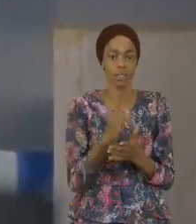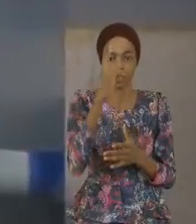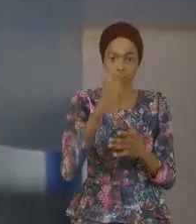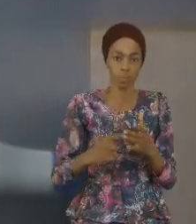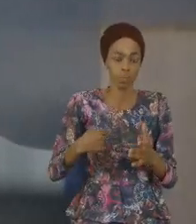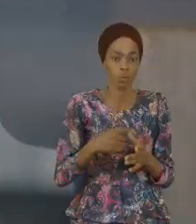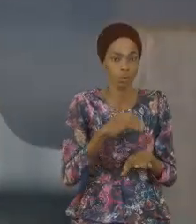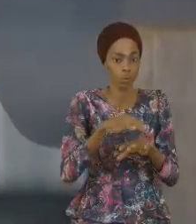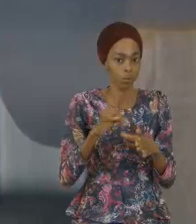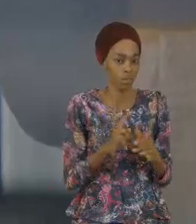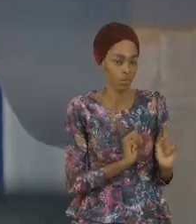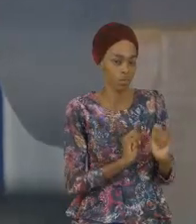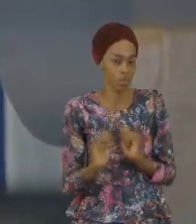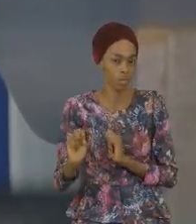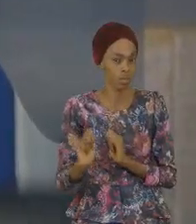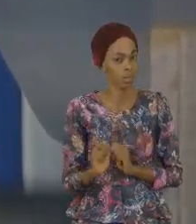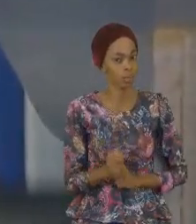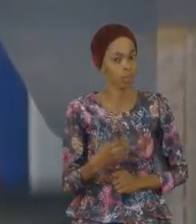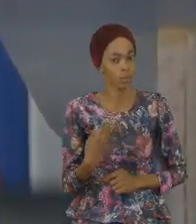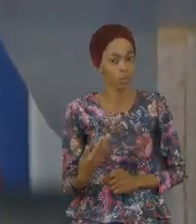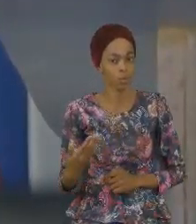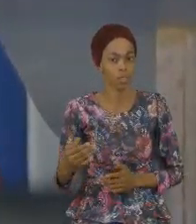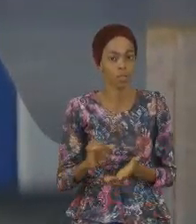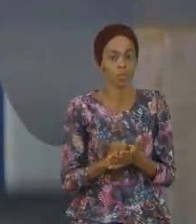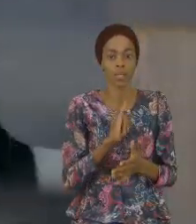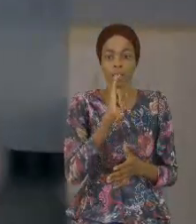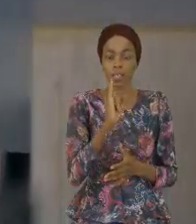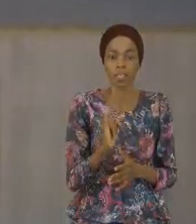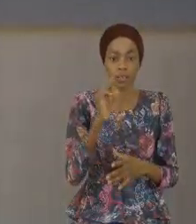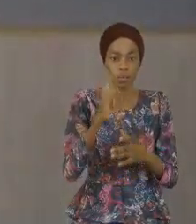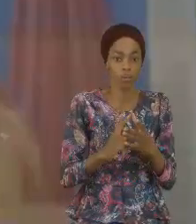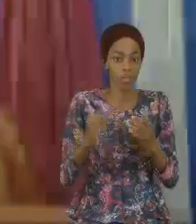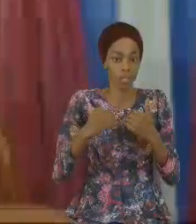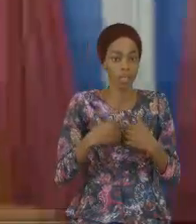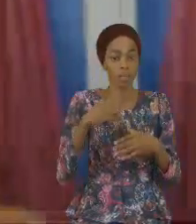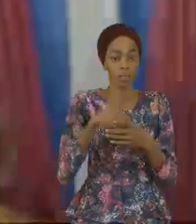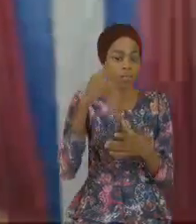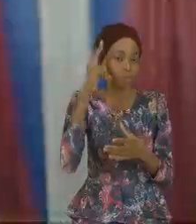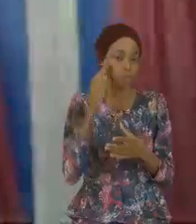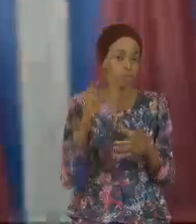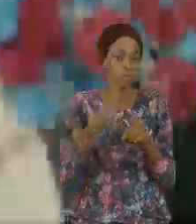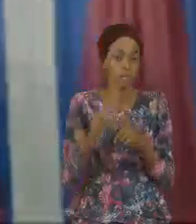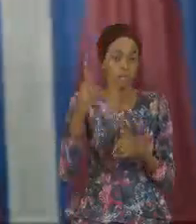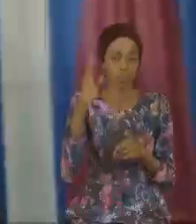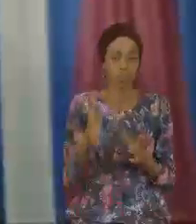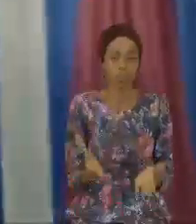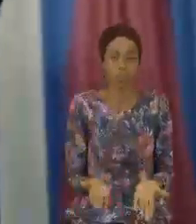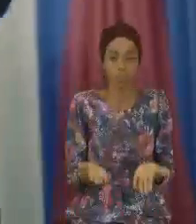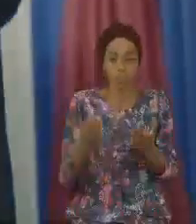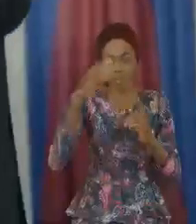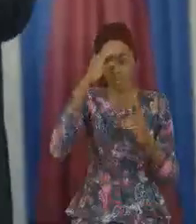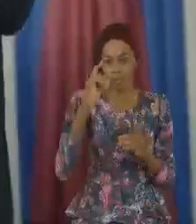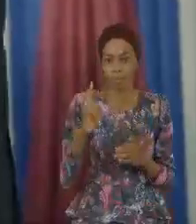That the concept you have in Moses, as God raised him up as an